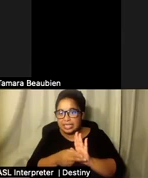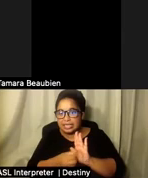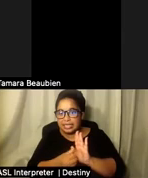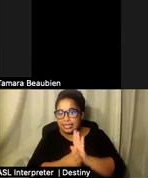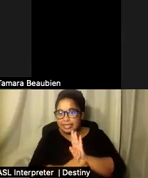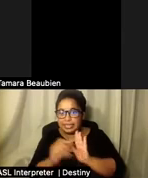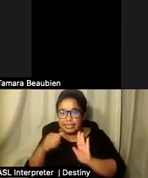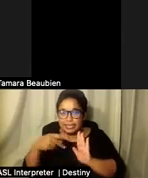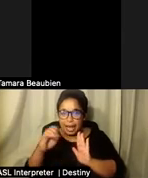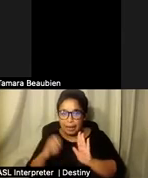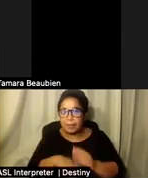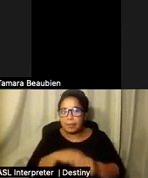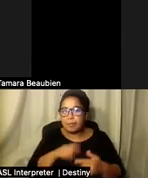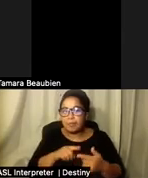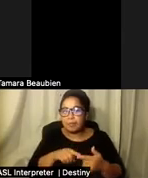sealant?